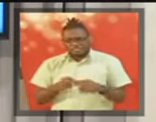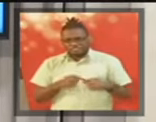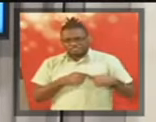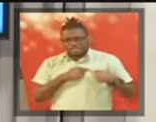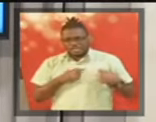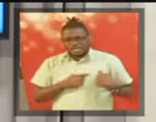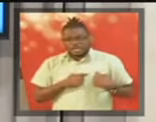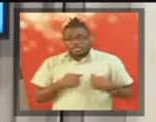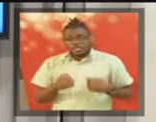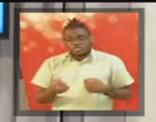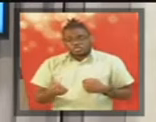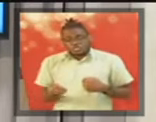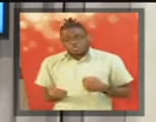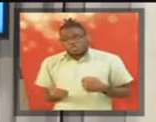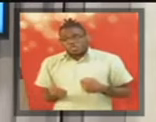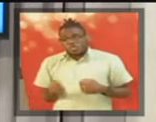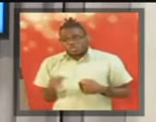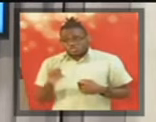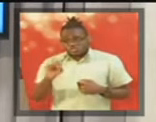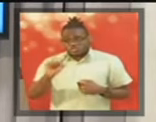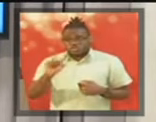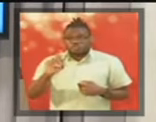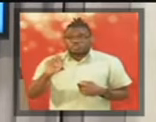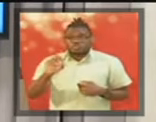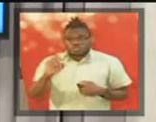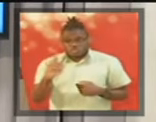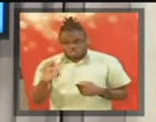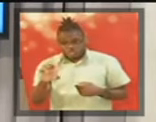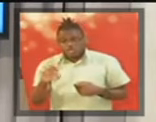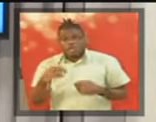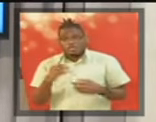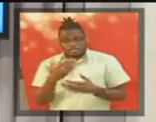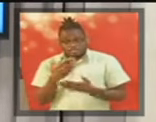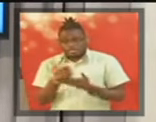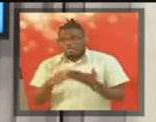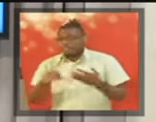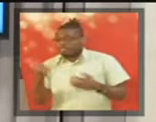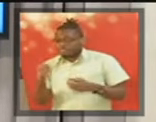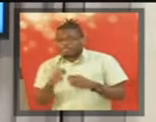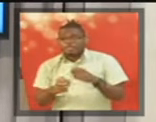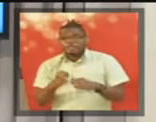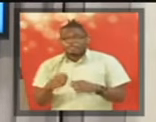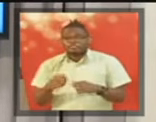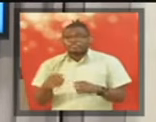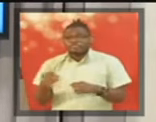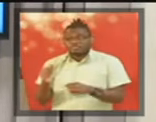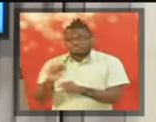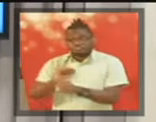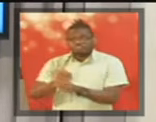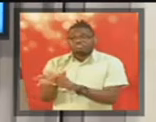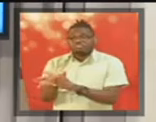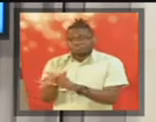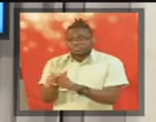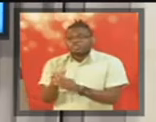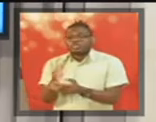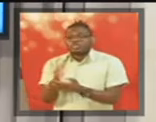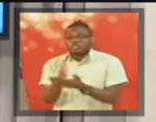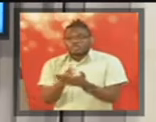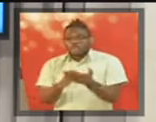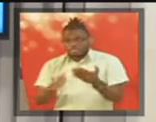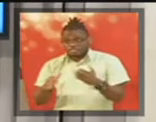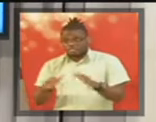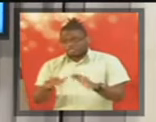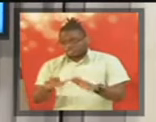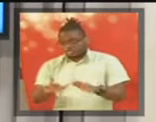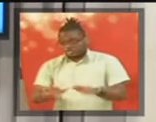well as myocardial infarctions occurring in our population as well. We have noted some children having the MIS-C, which